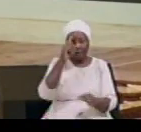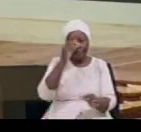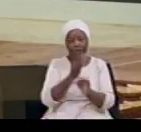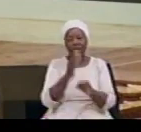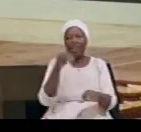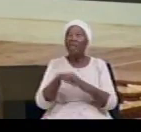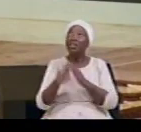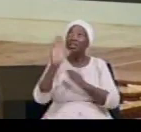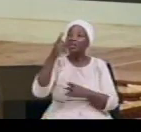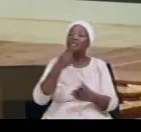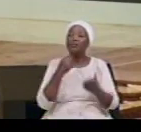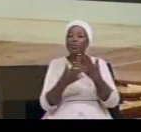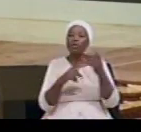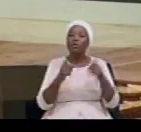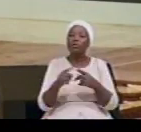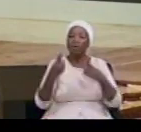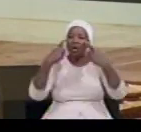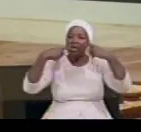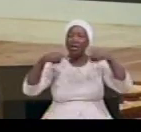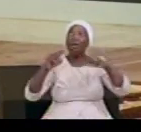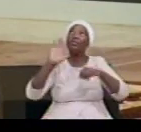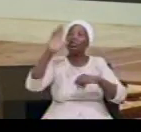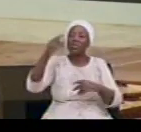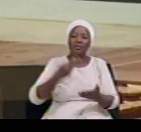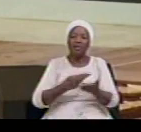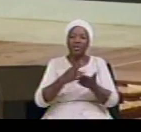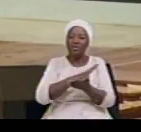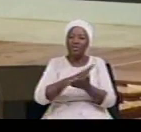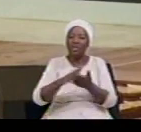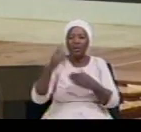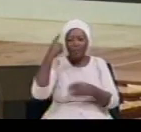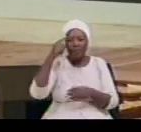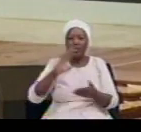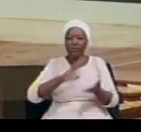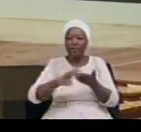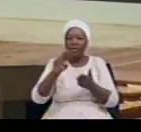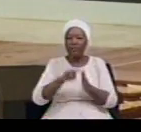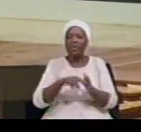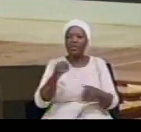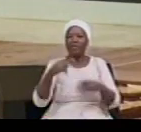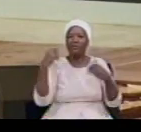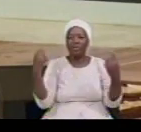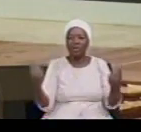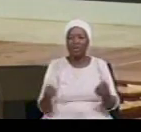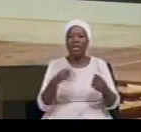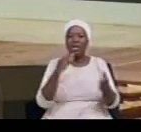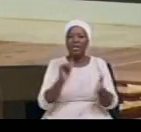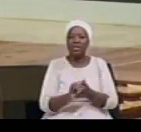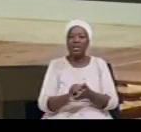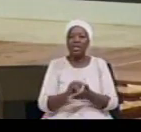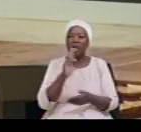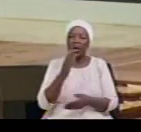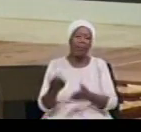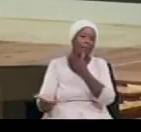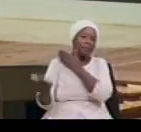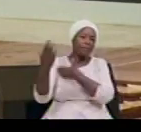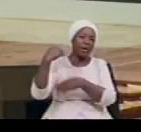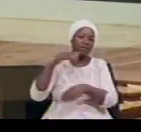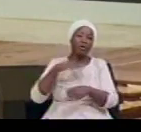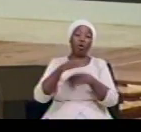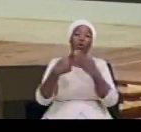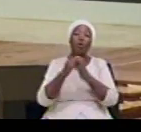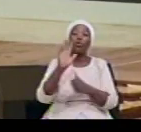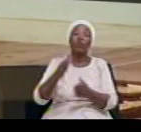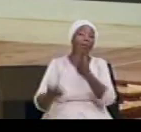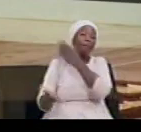his righteousness for the remission of sins that are past. All your past